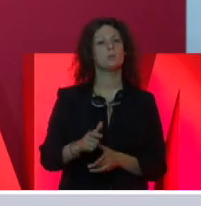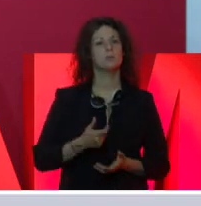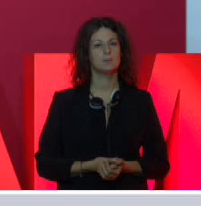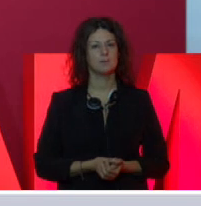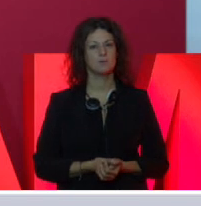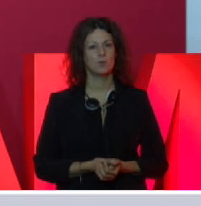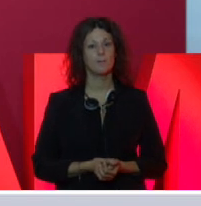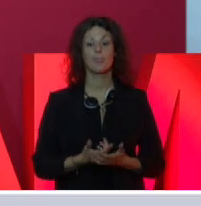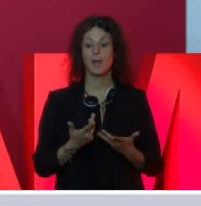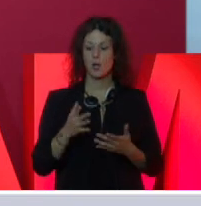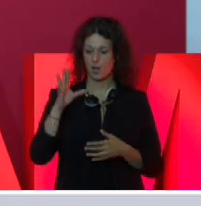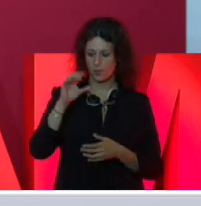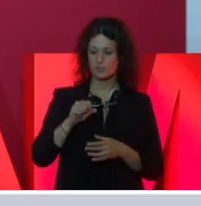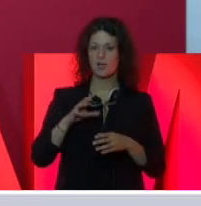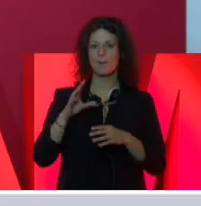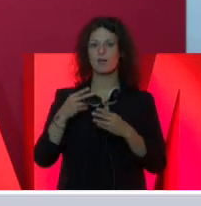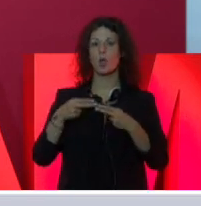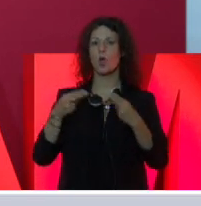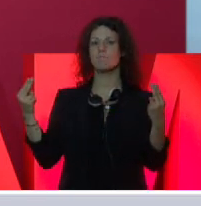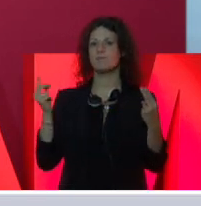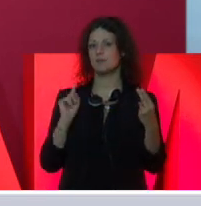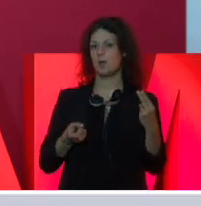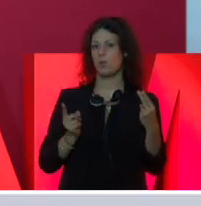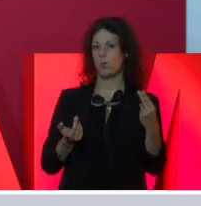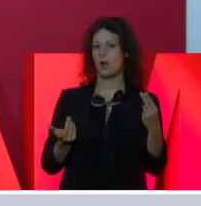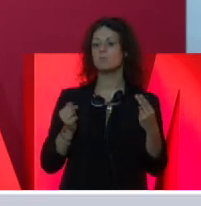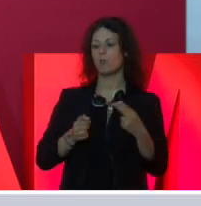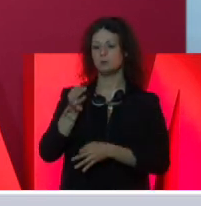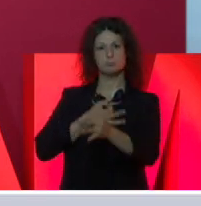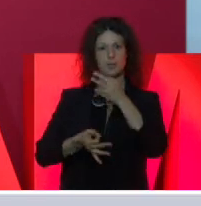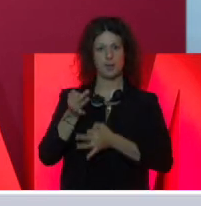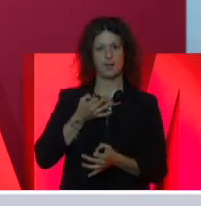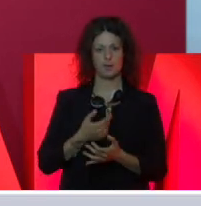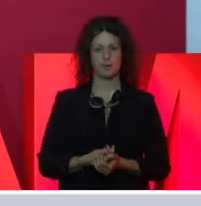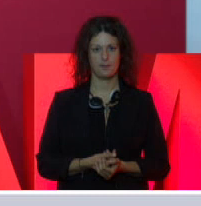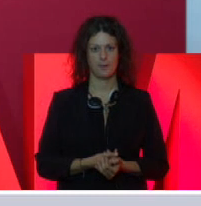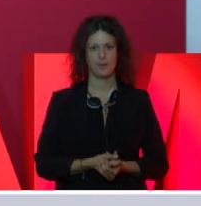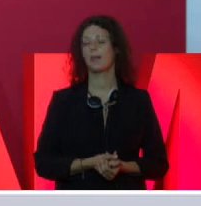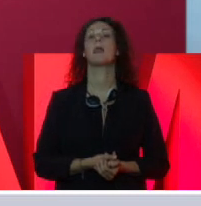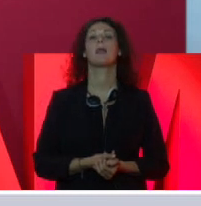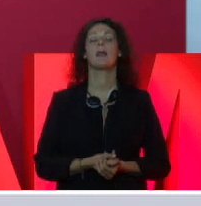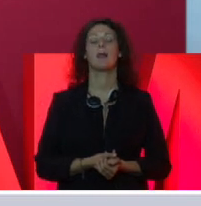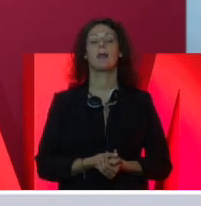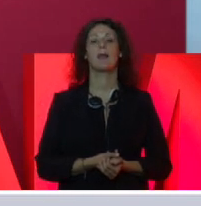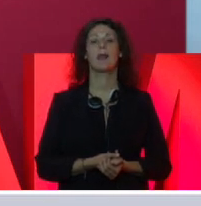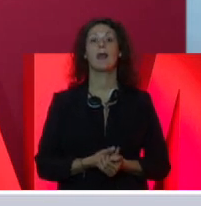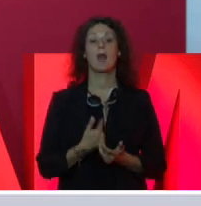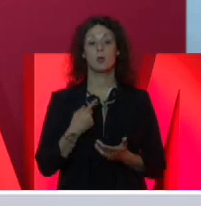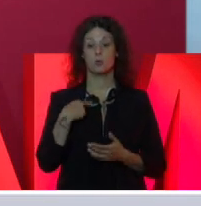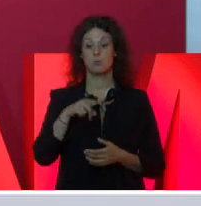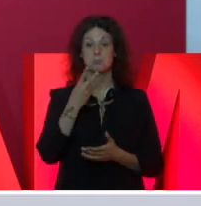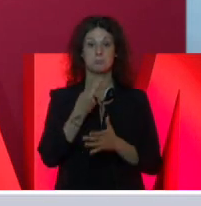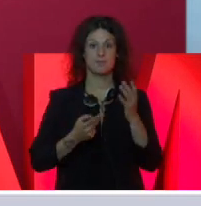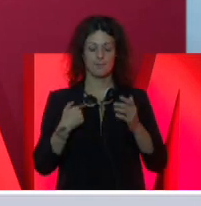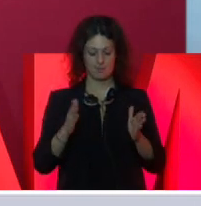was denied this gentleman? Possibly the border between the two decisions is simple. If